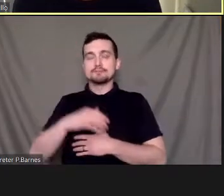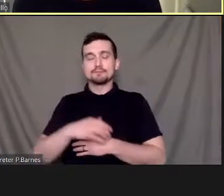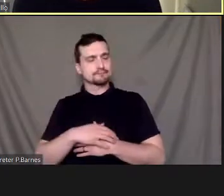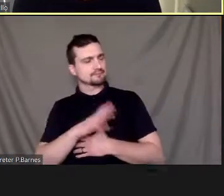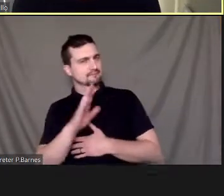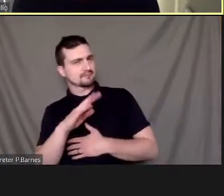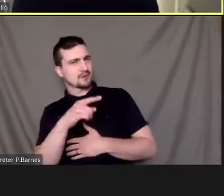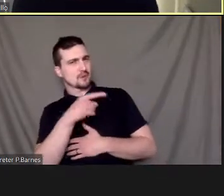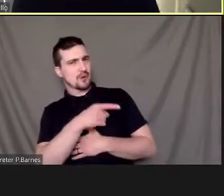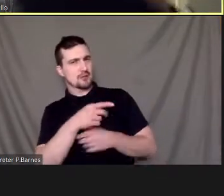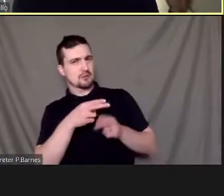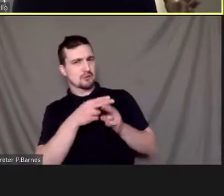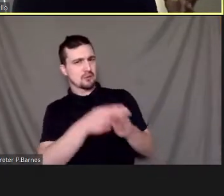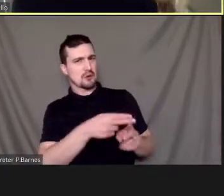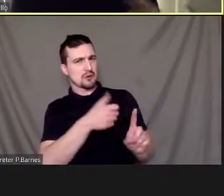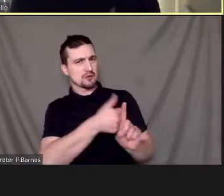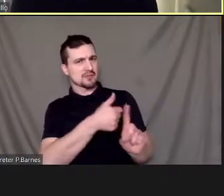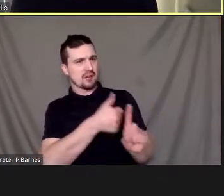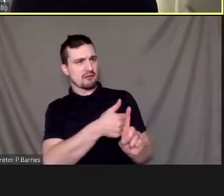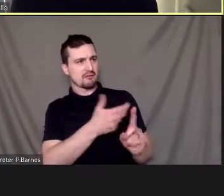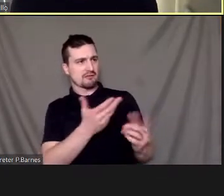do you consider yourself